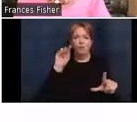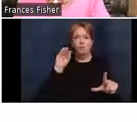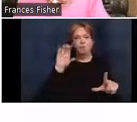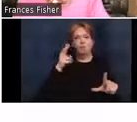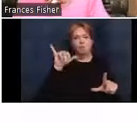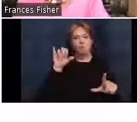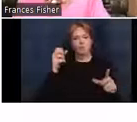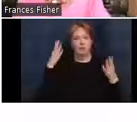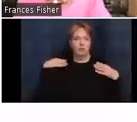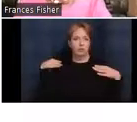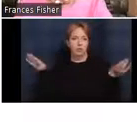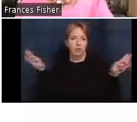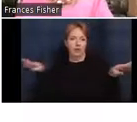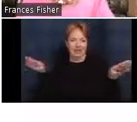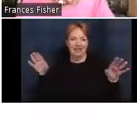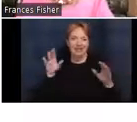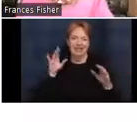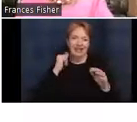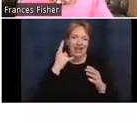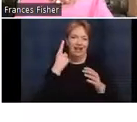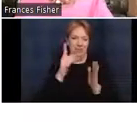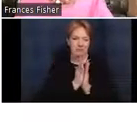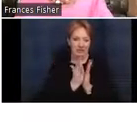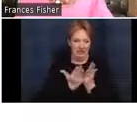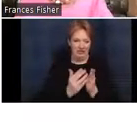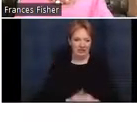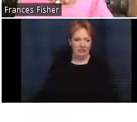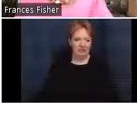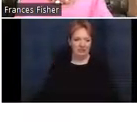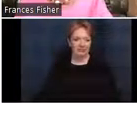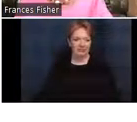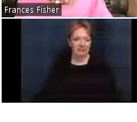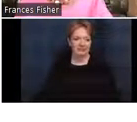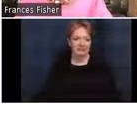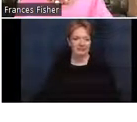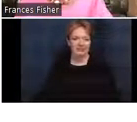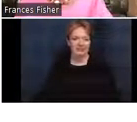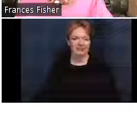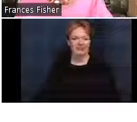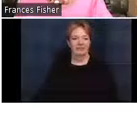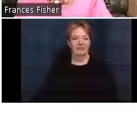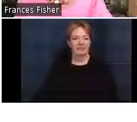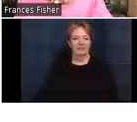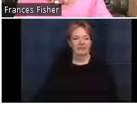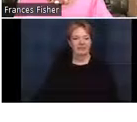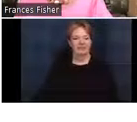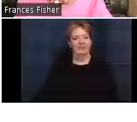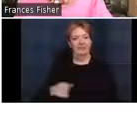They are such a reflection of those she loved and grew up with. They're